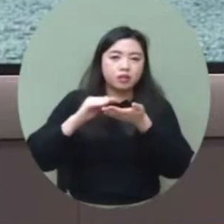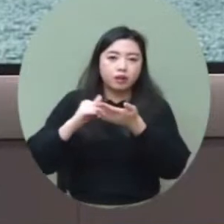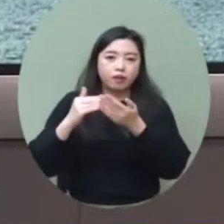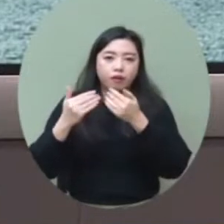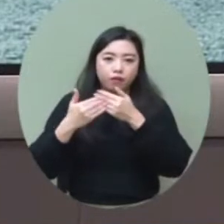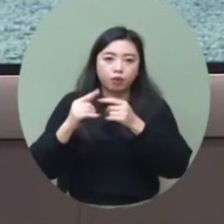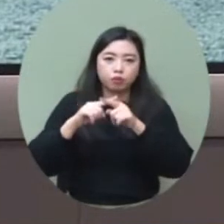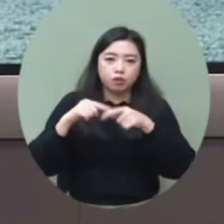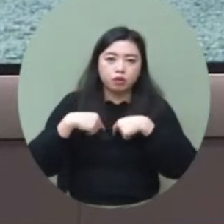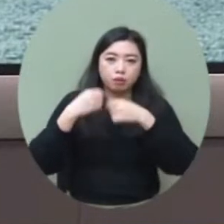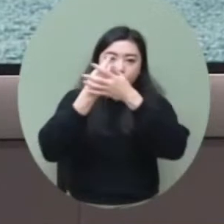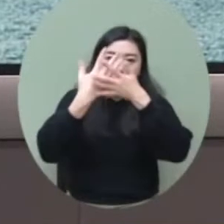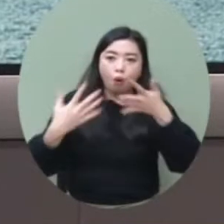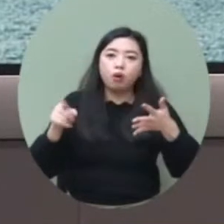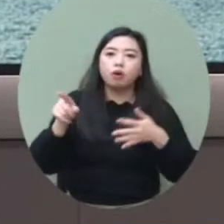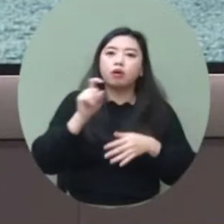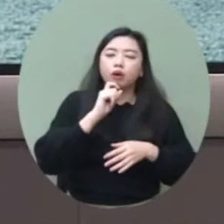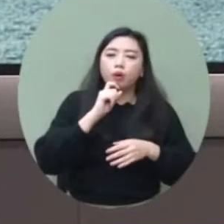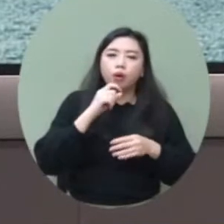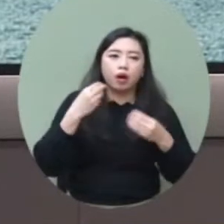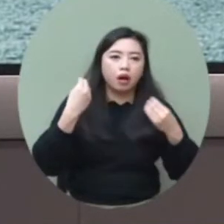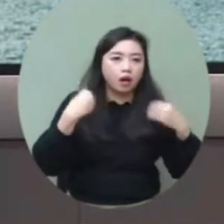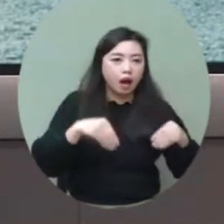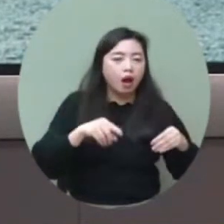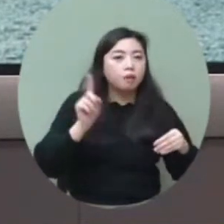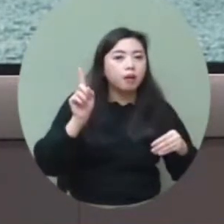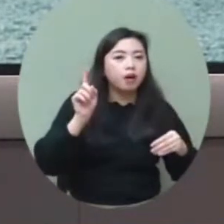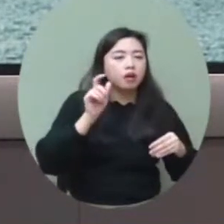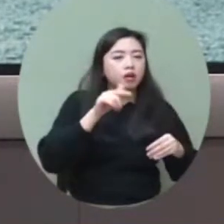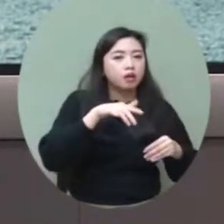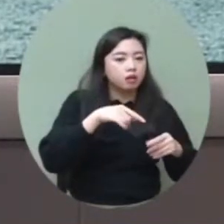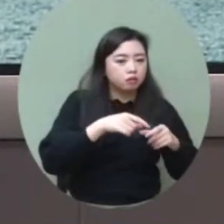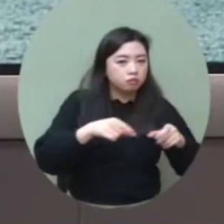For rapid antigen tests, the